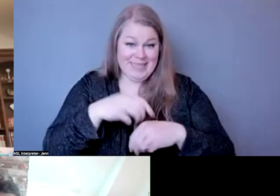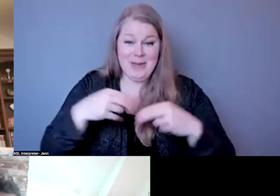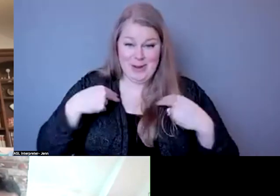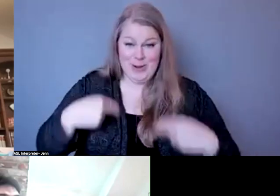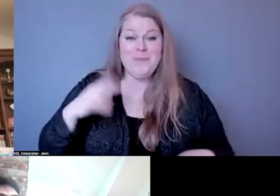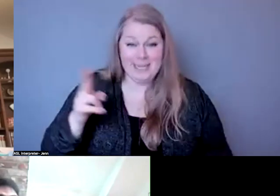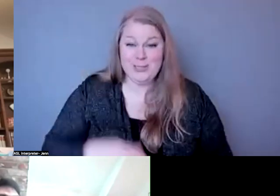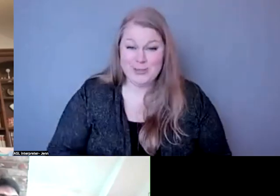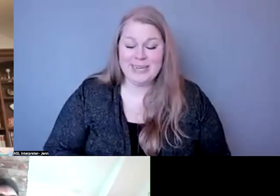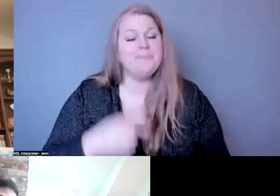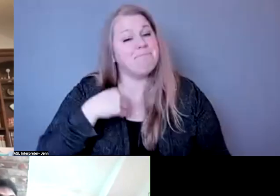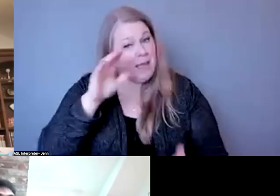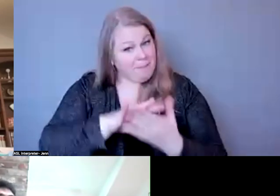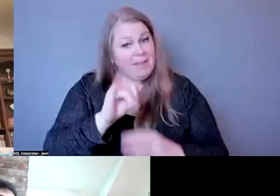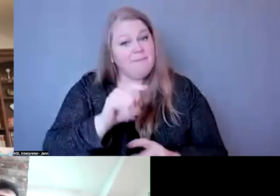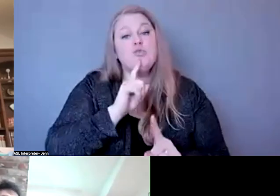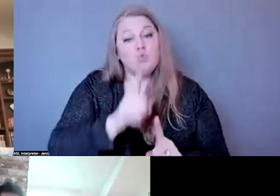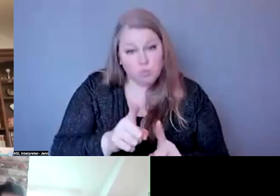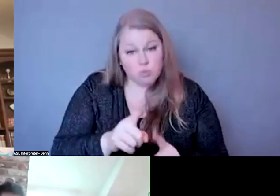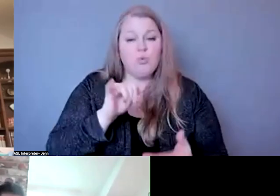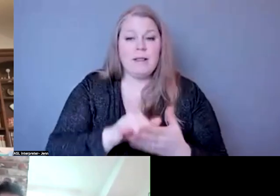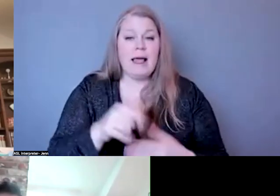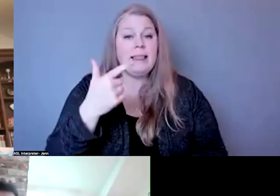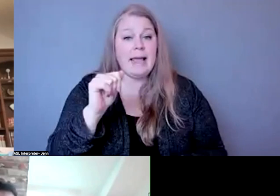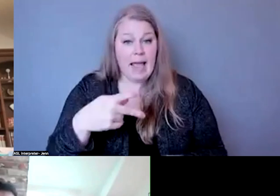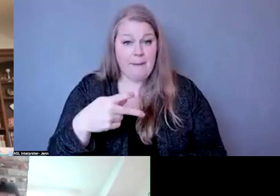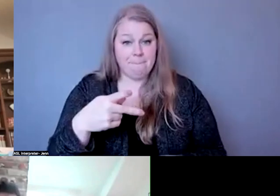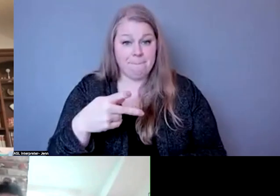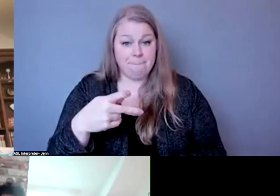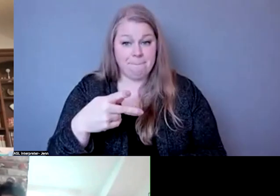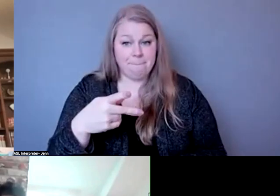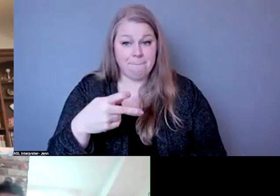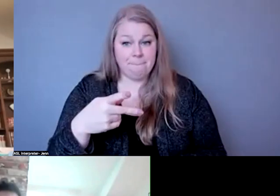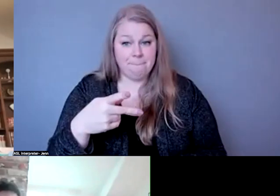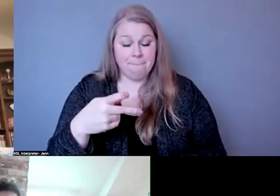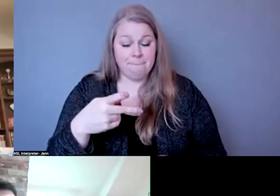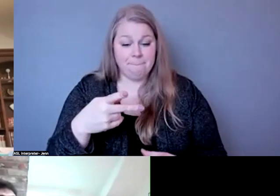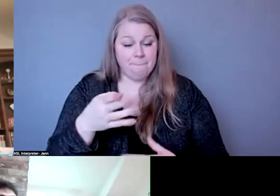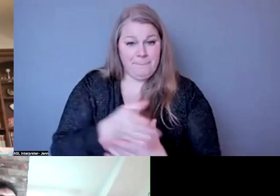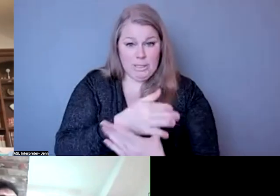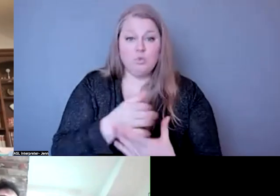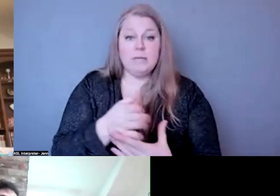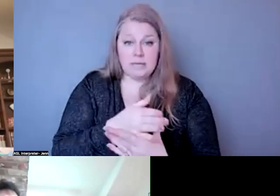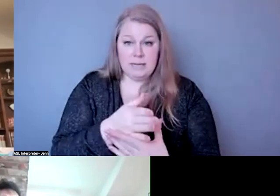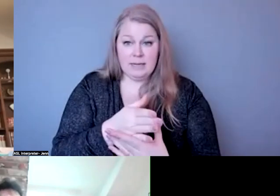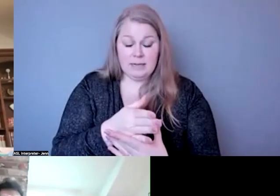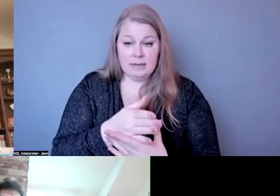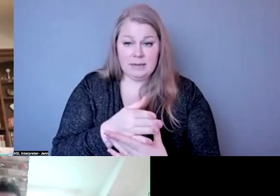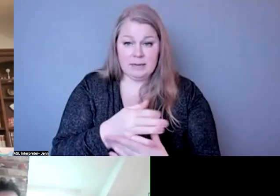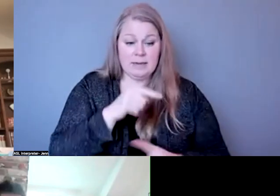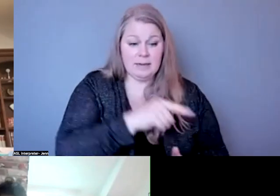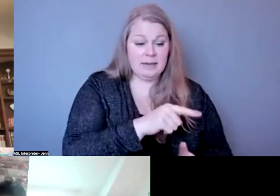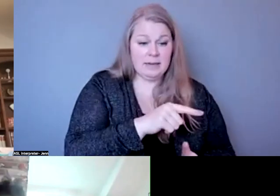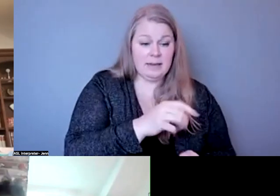I additionally believe it to be true that the gap between and the distance between that which is being